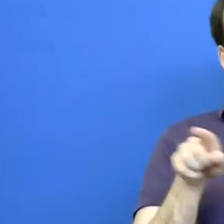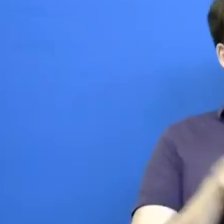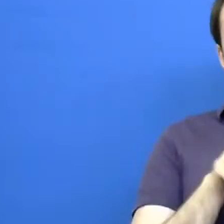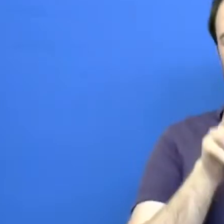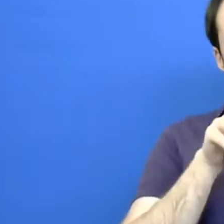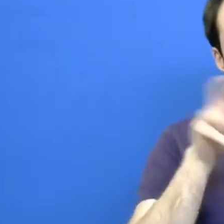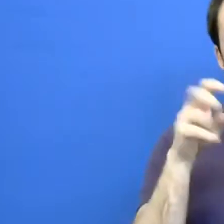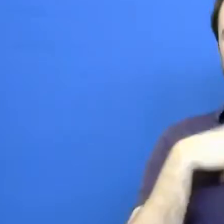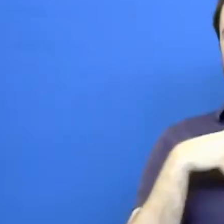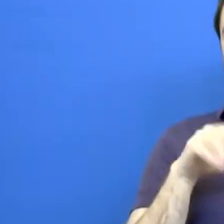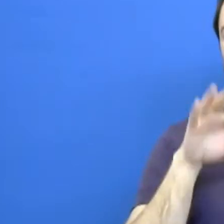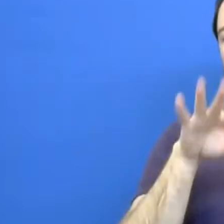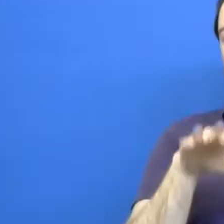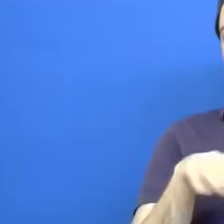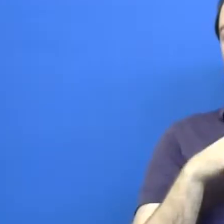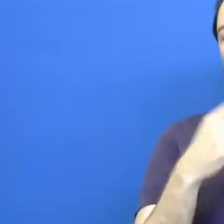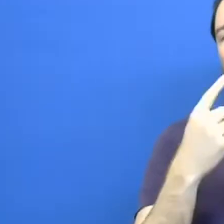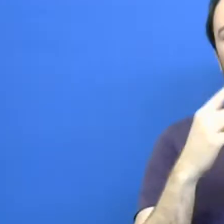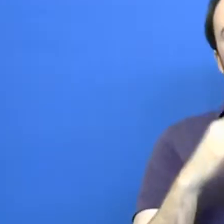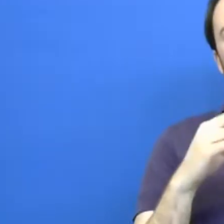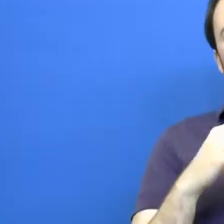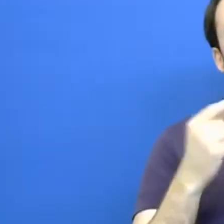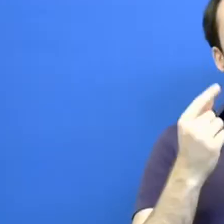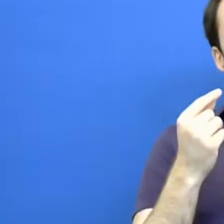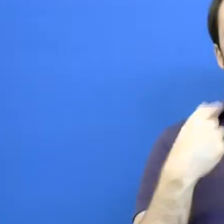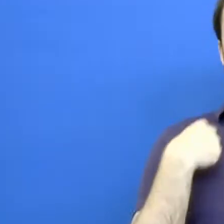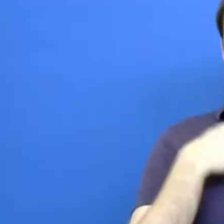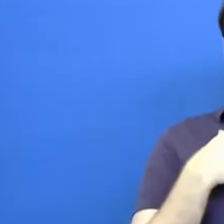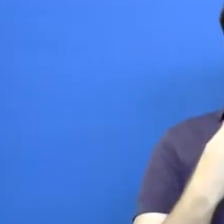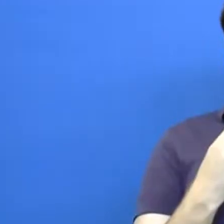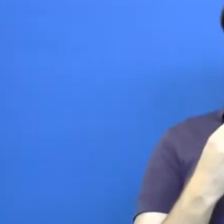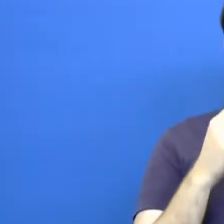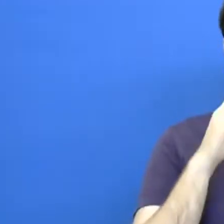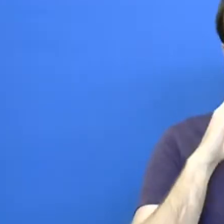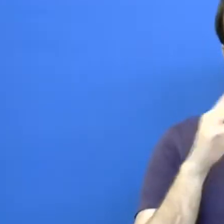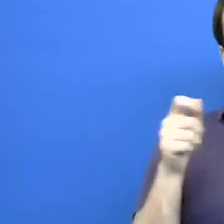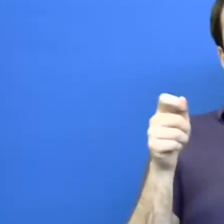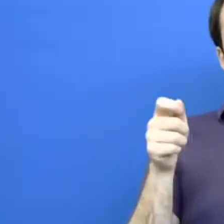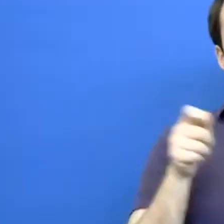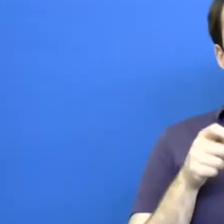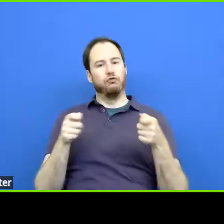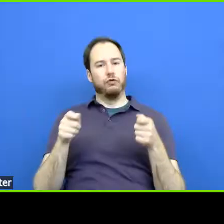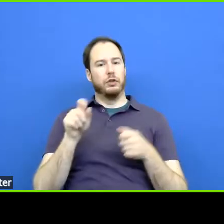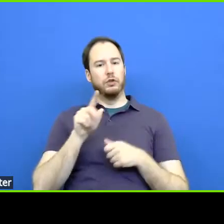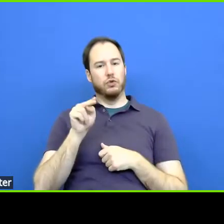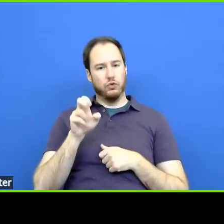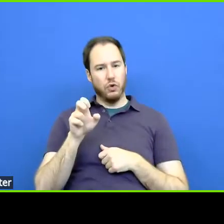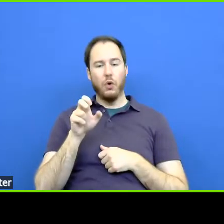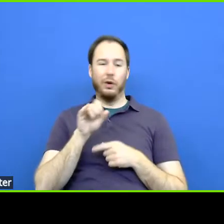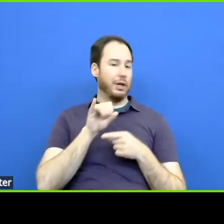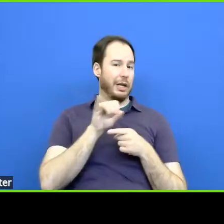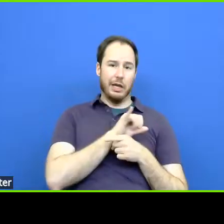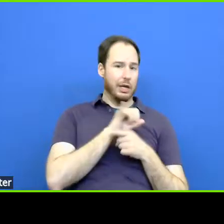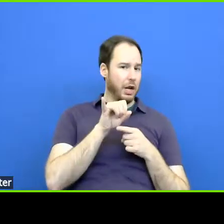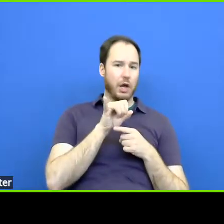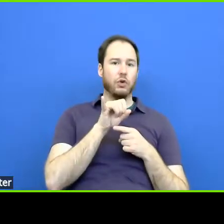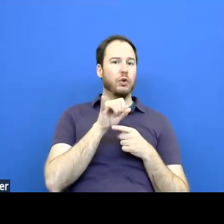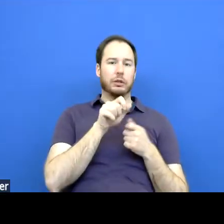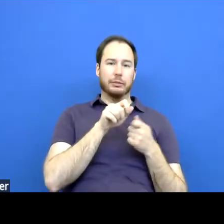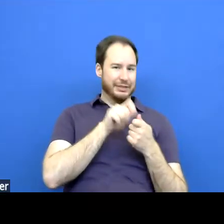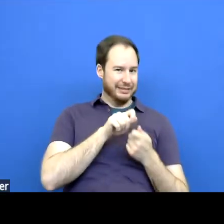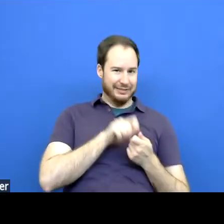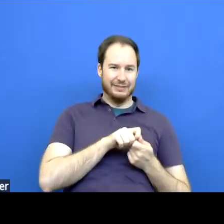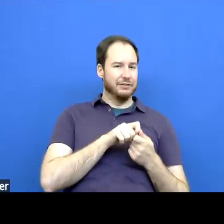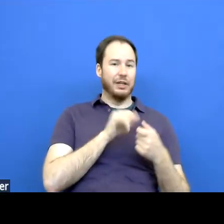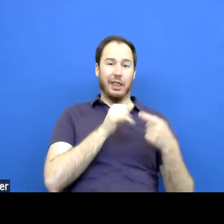only thing I'll just mention different is that basically what we're going to do is we're rezoning it from industrial with specifics. We're going to get rid